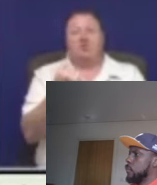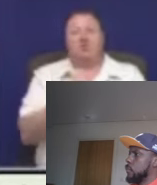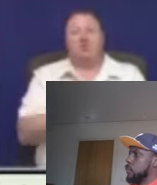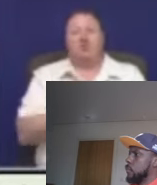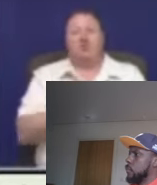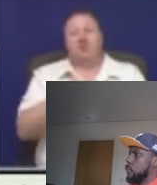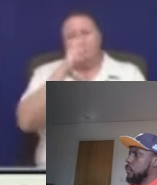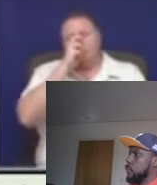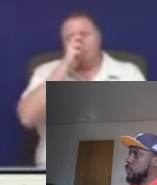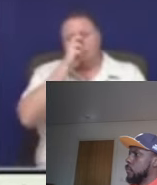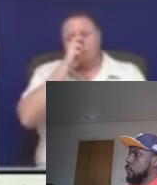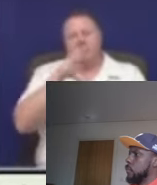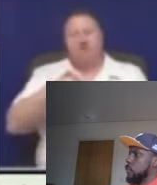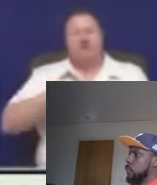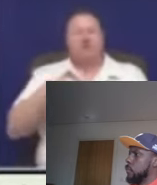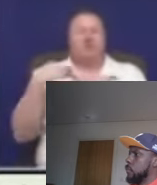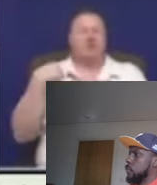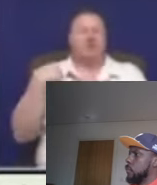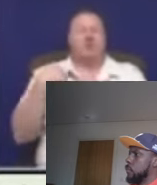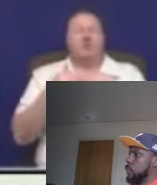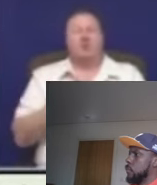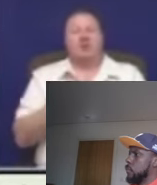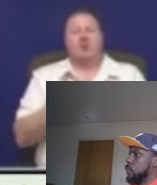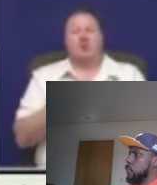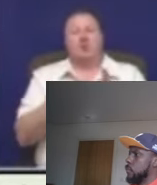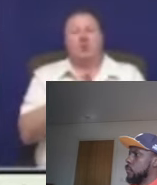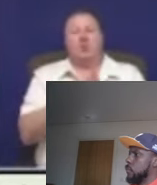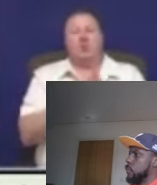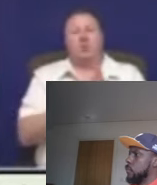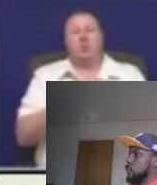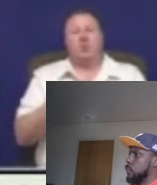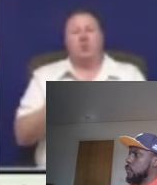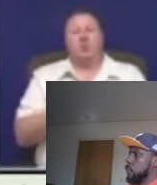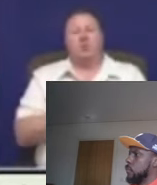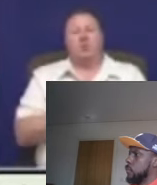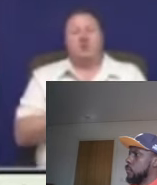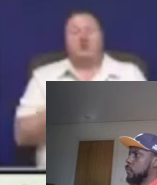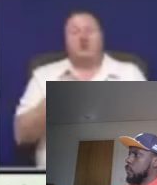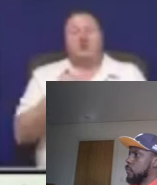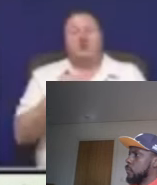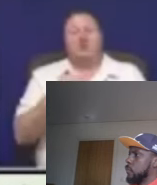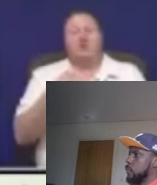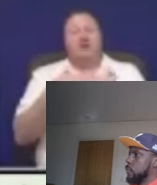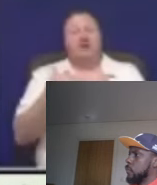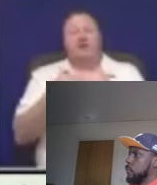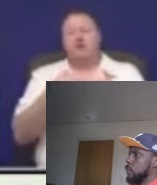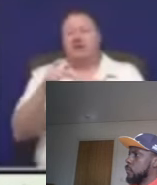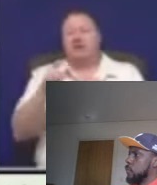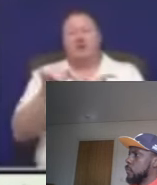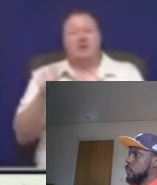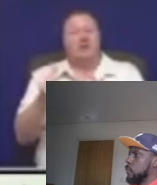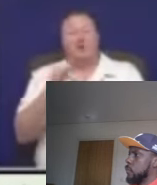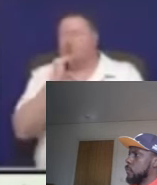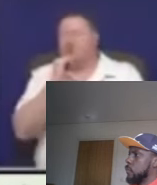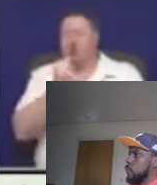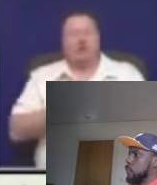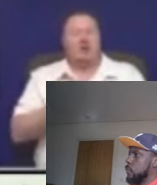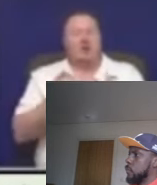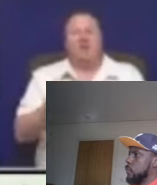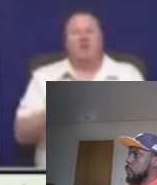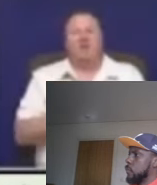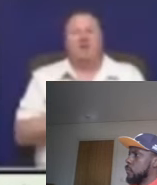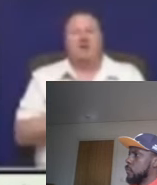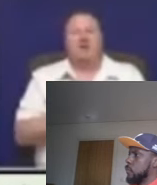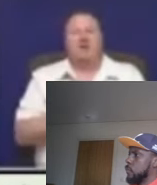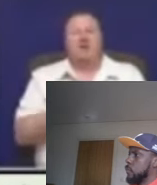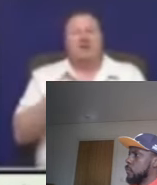establishing strict consequence management protocols for contractors who fail to deliver. Going forward, contractors who do not